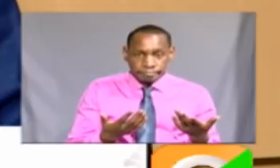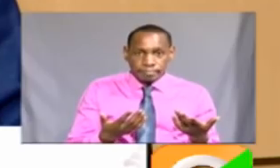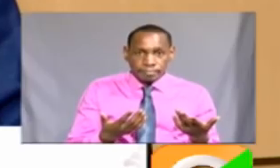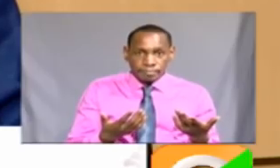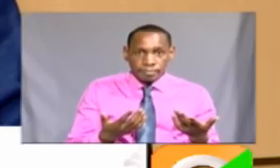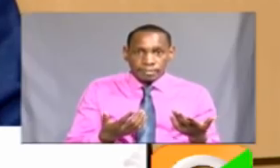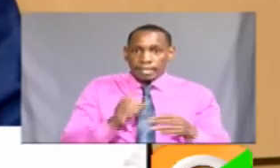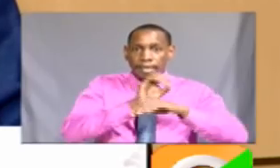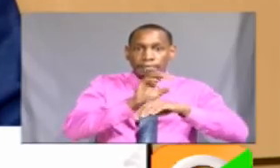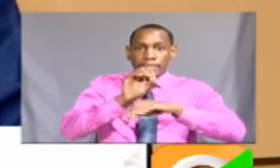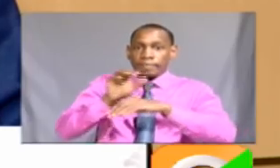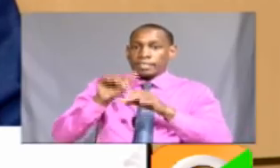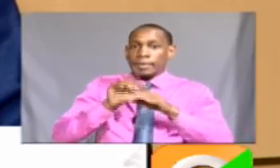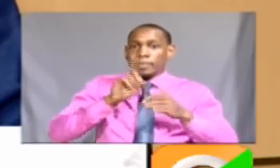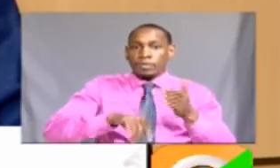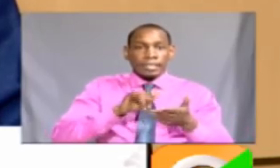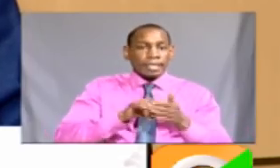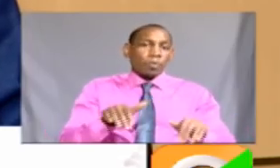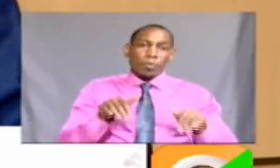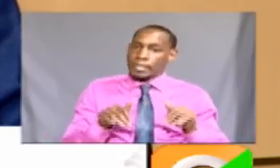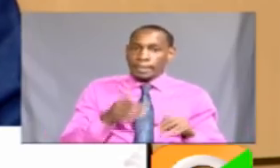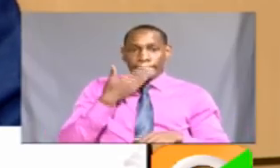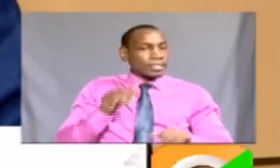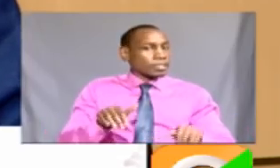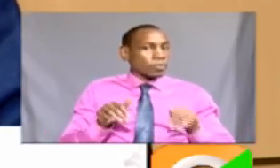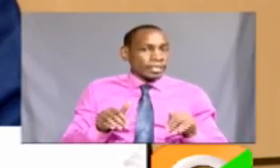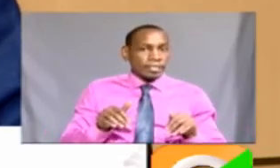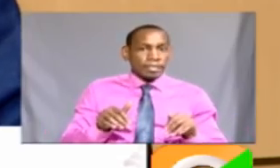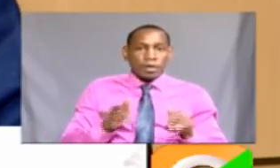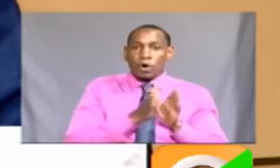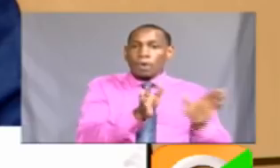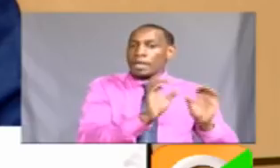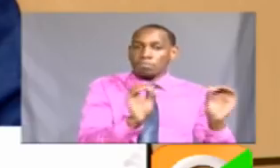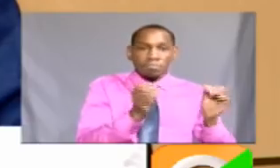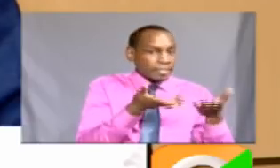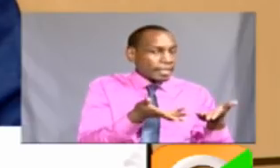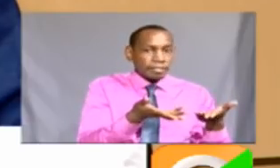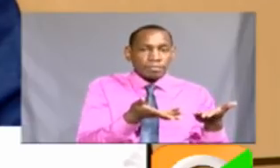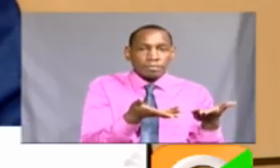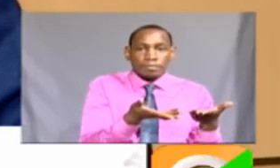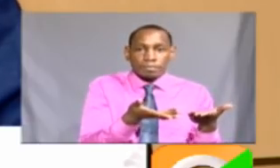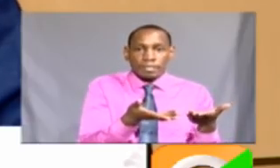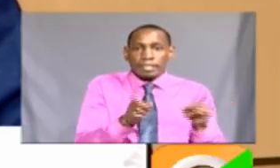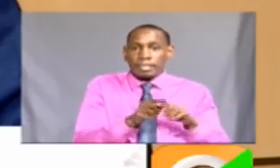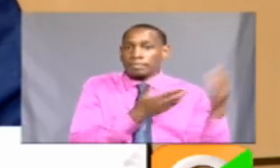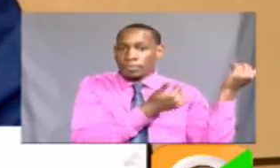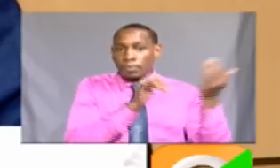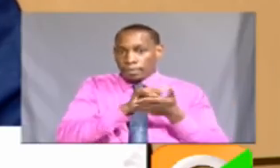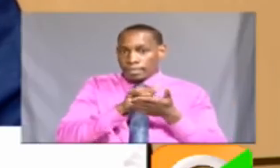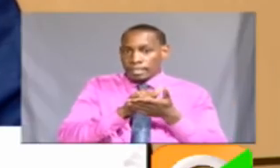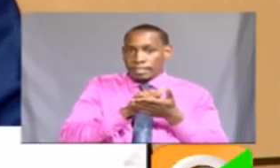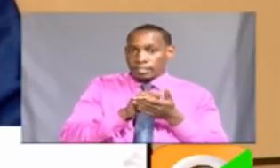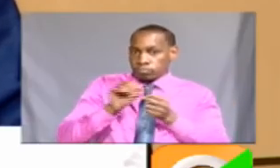we are almost advising our members to just wait. And not open now, and hope that